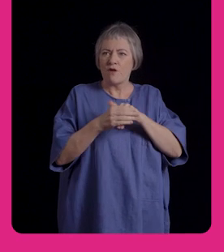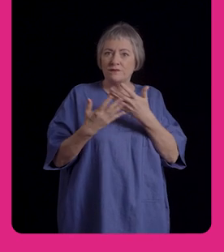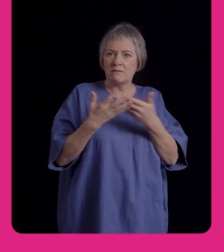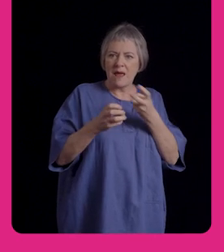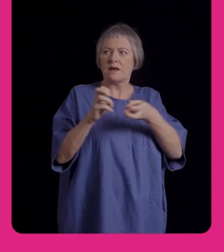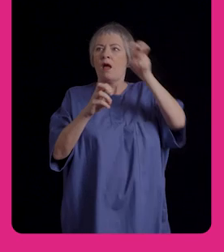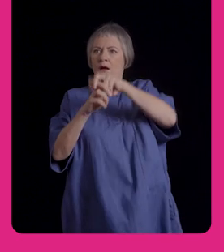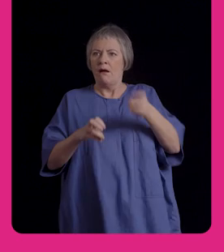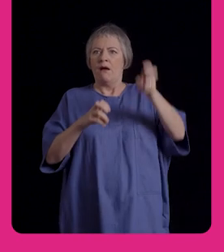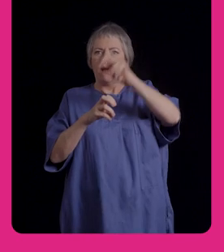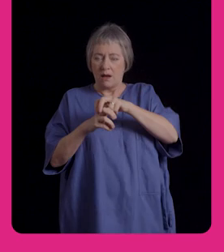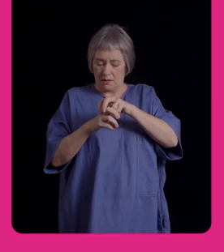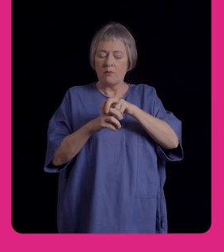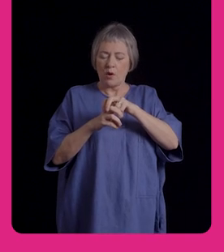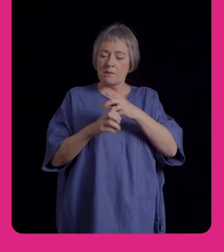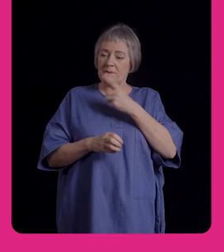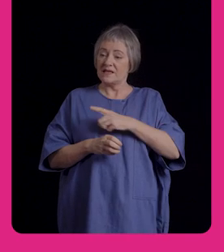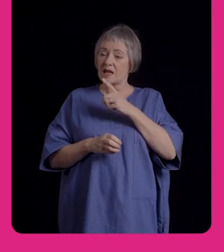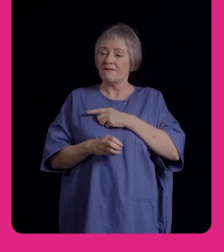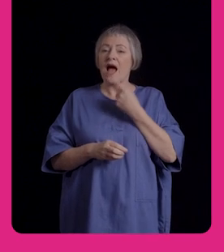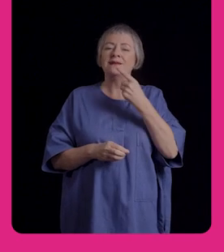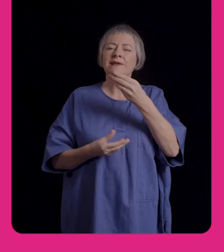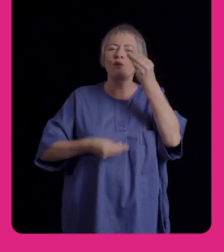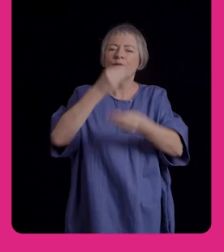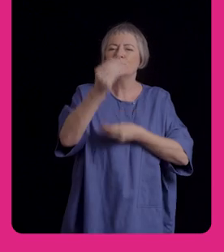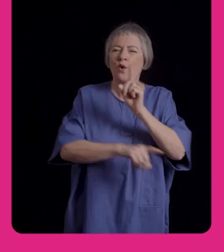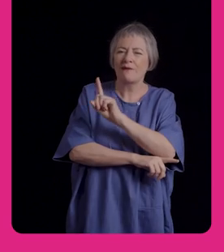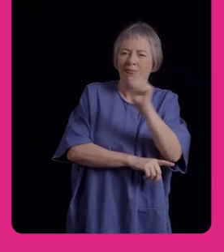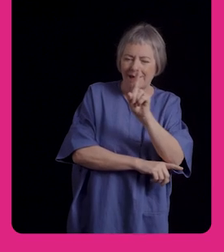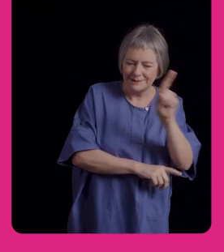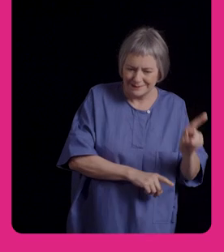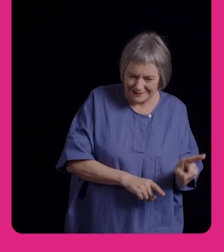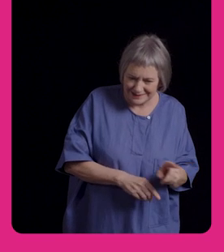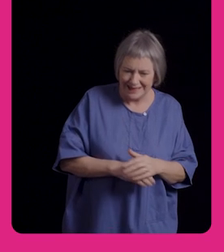So, like, jumping aboard ship by myself, I'll tell you the story later.